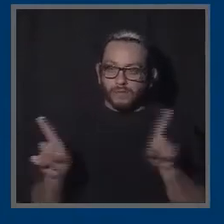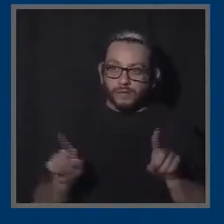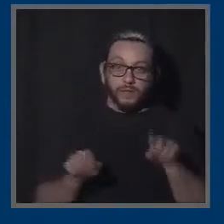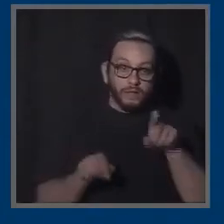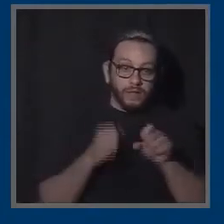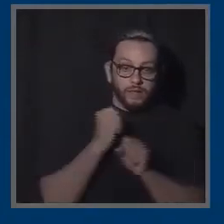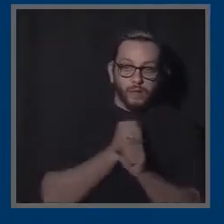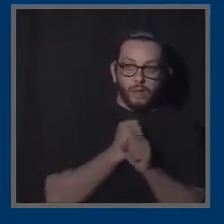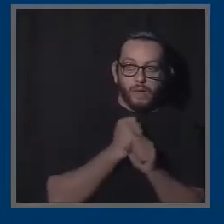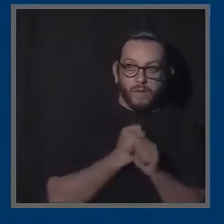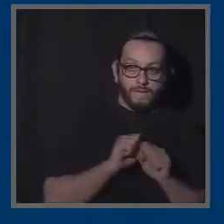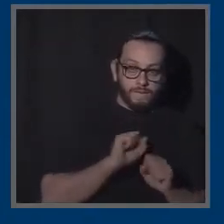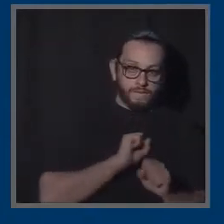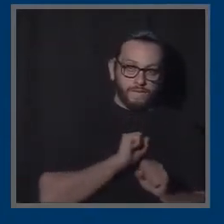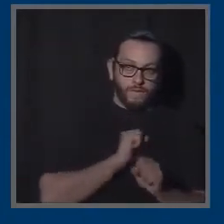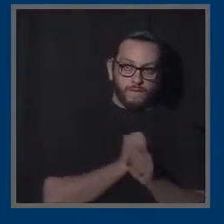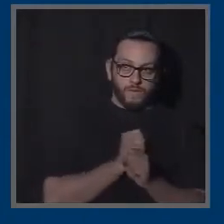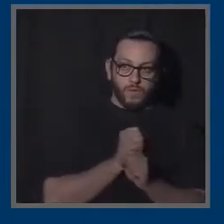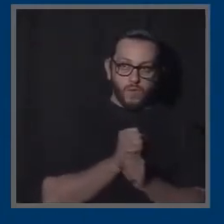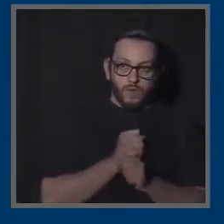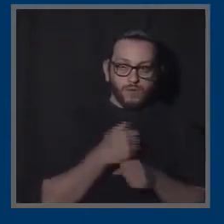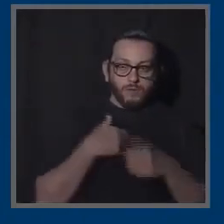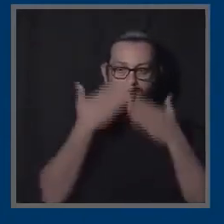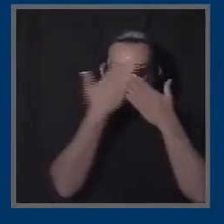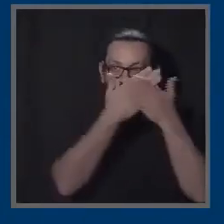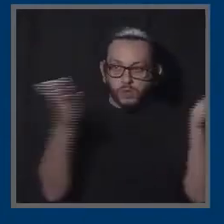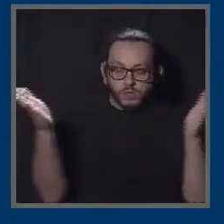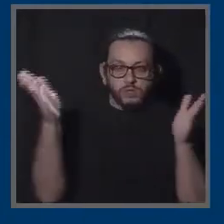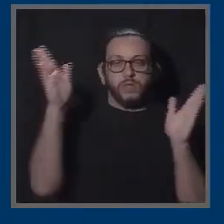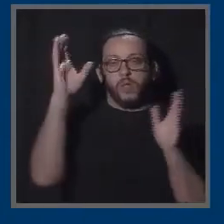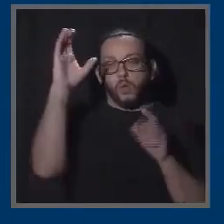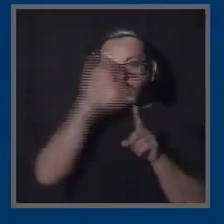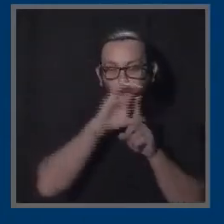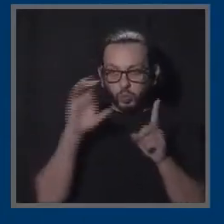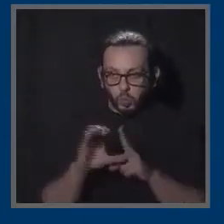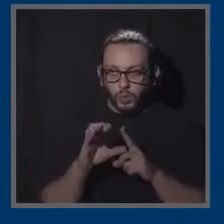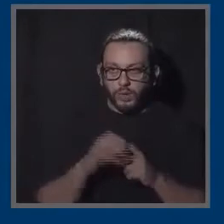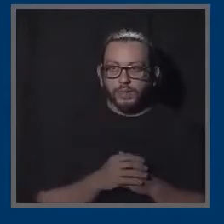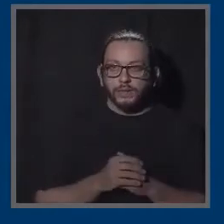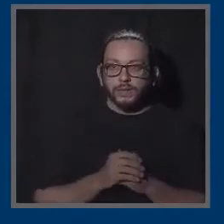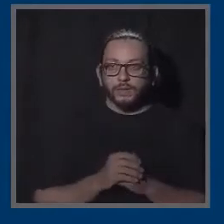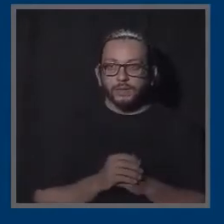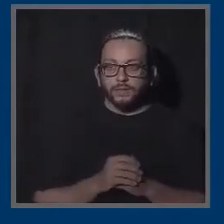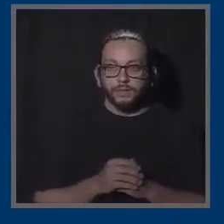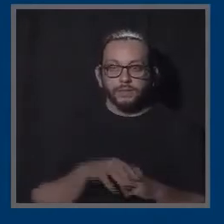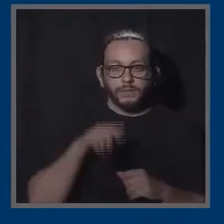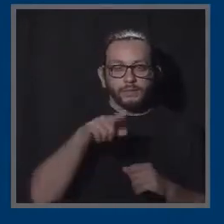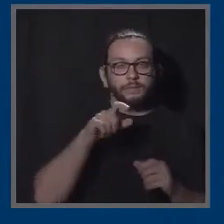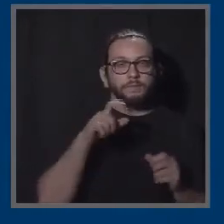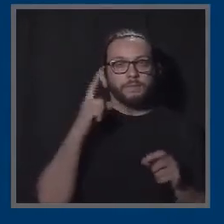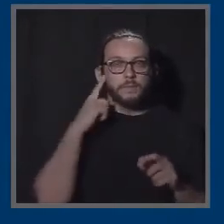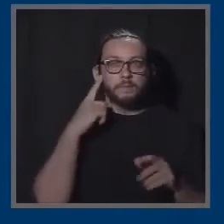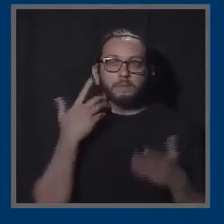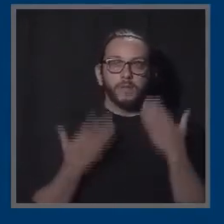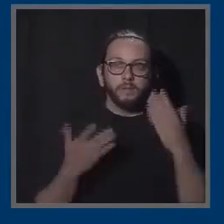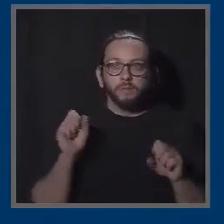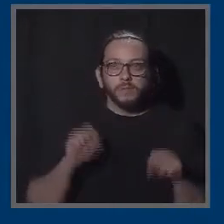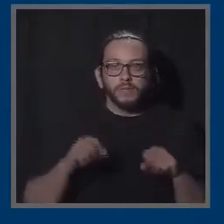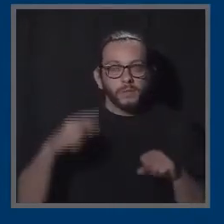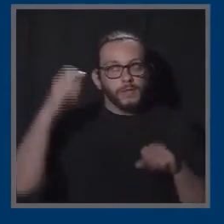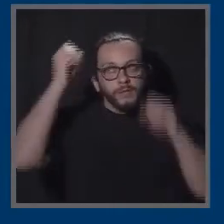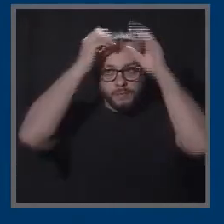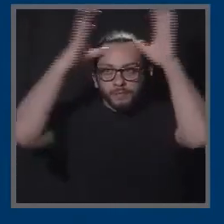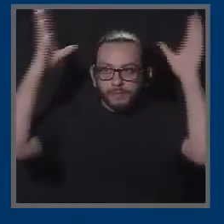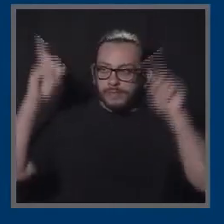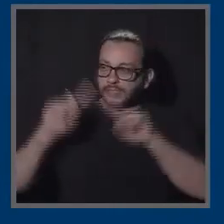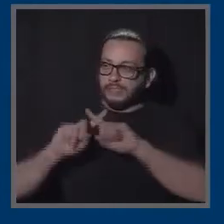about cultural democracy, which is a term that many of you will be familiar with in your own practice. And